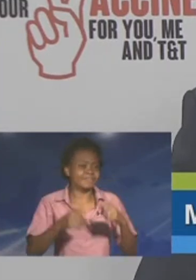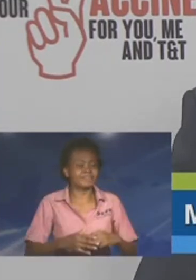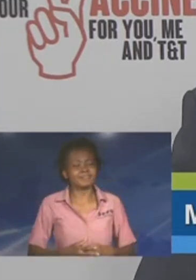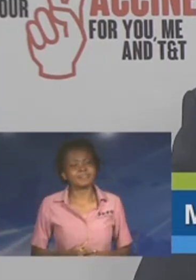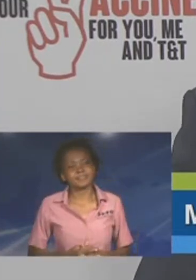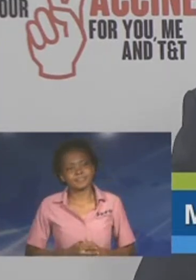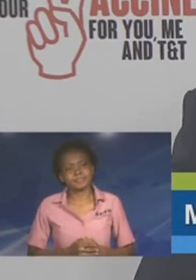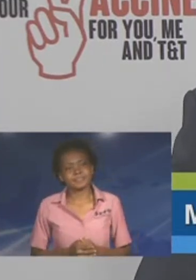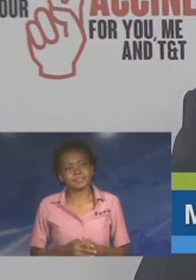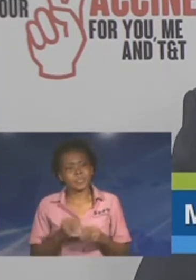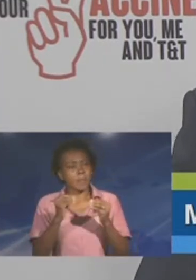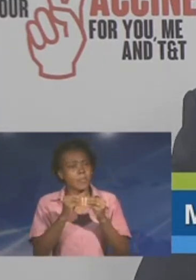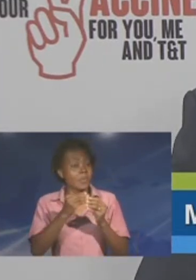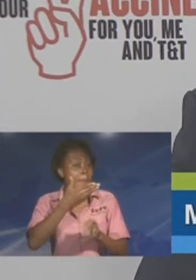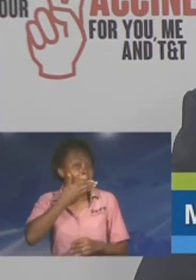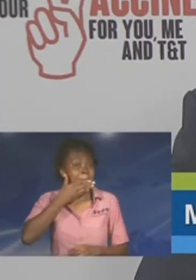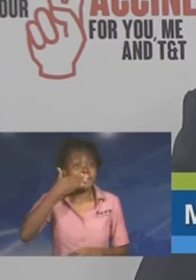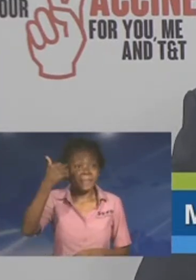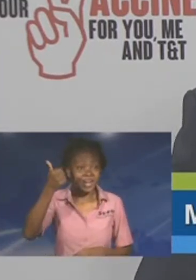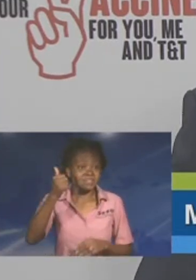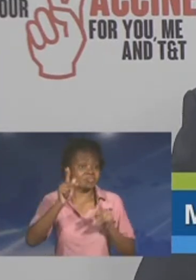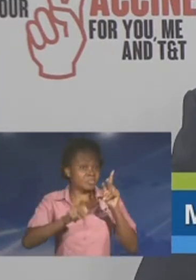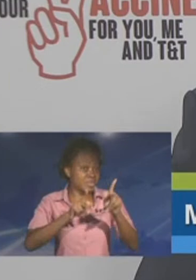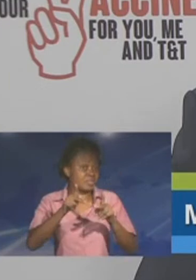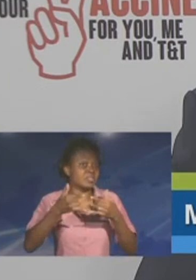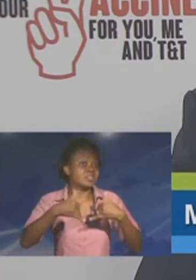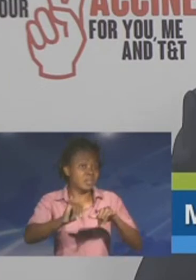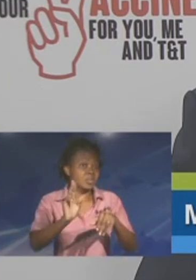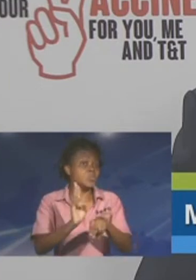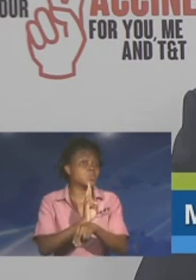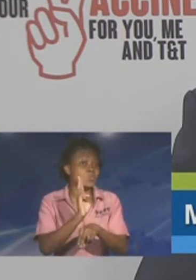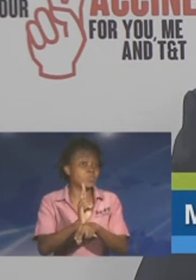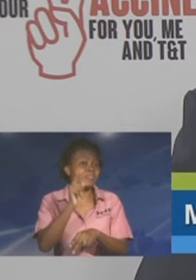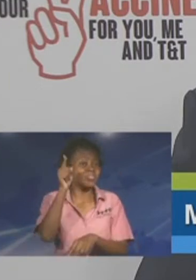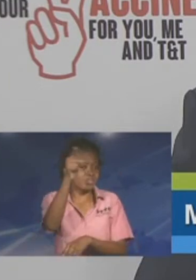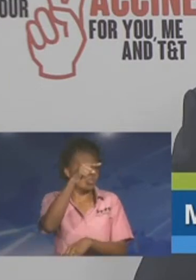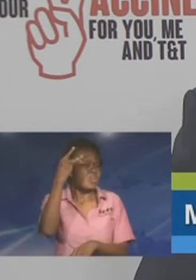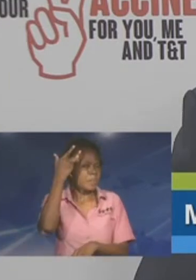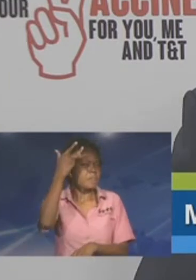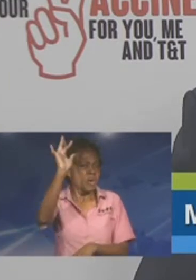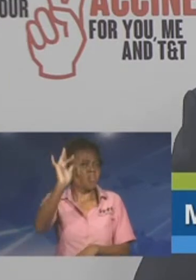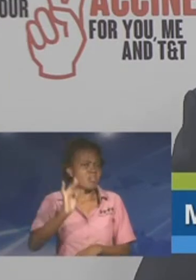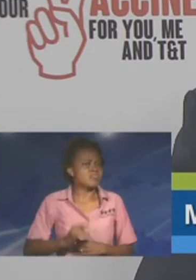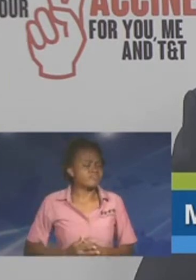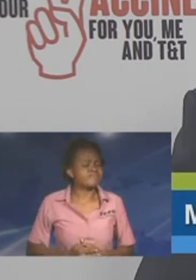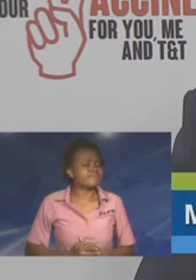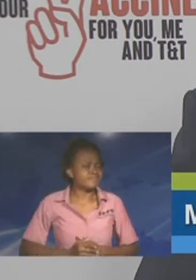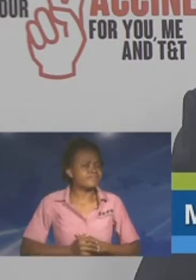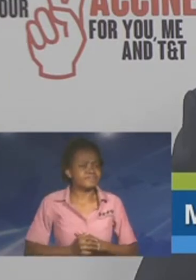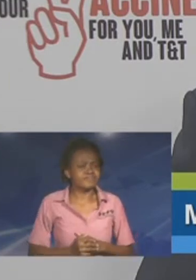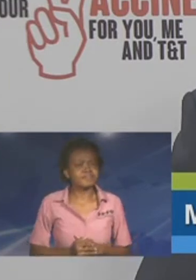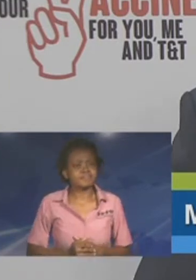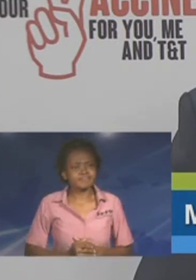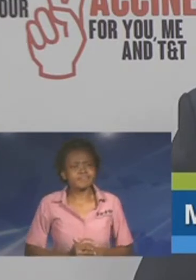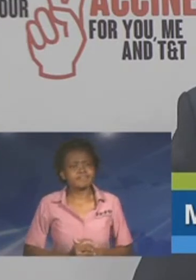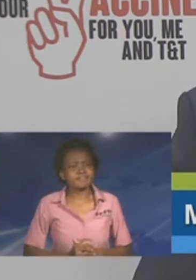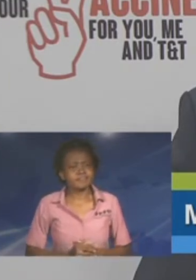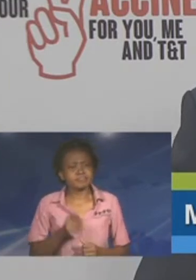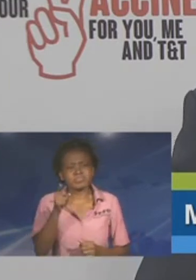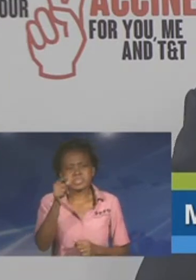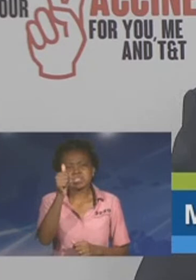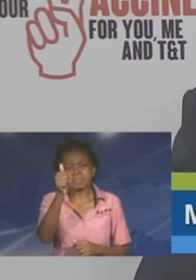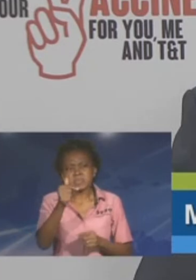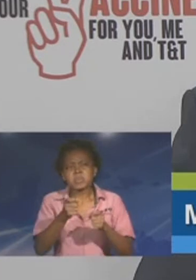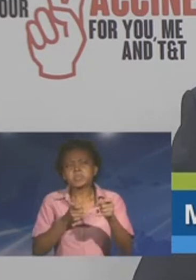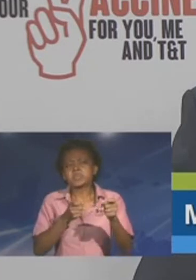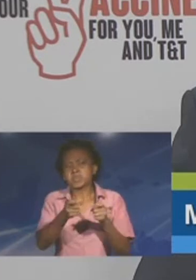are really, really intelligent and taking the approach, managing their personal risk,